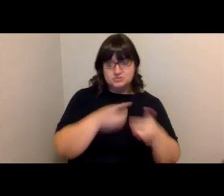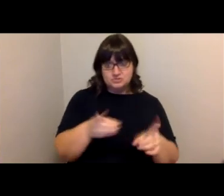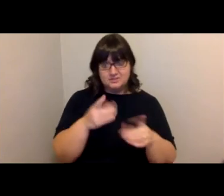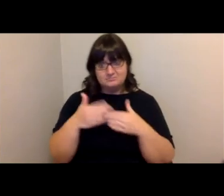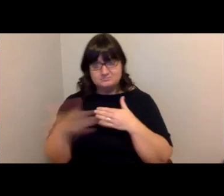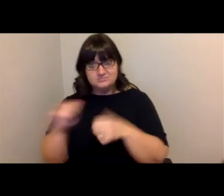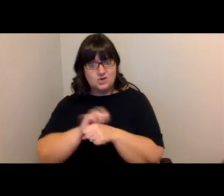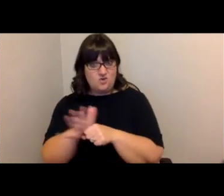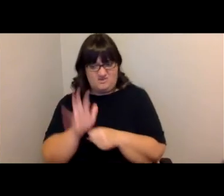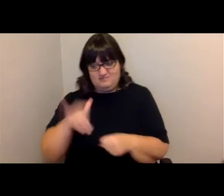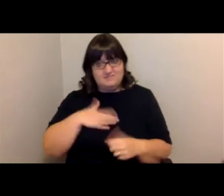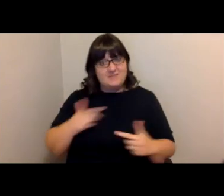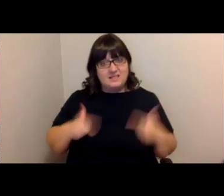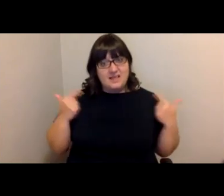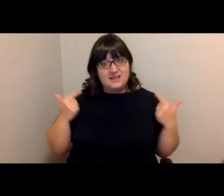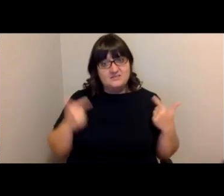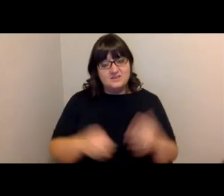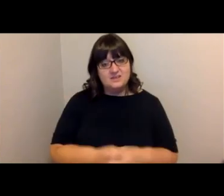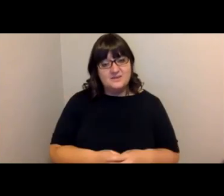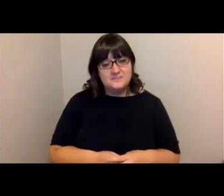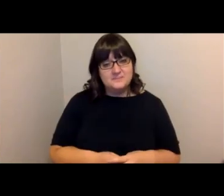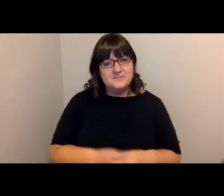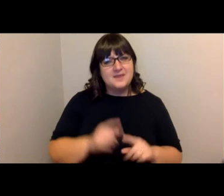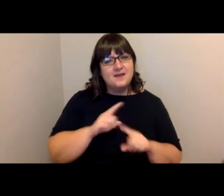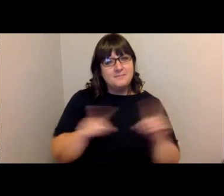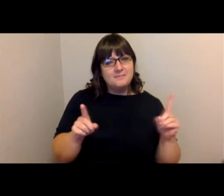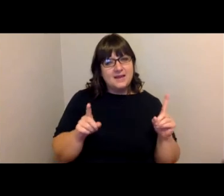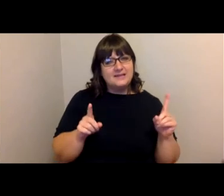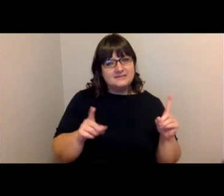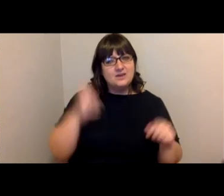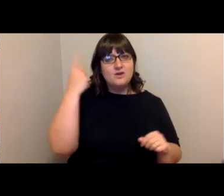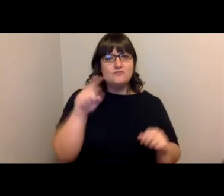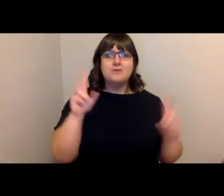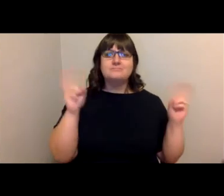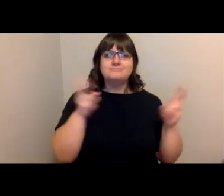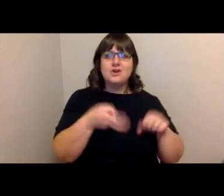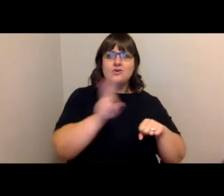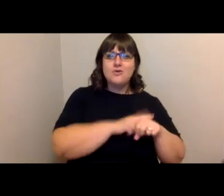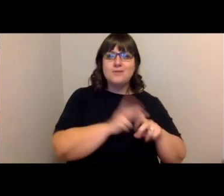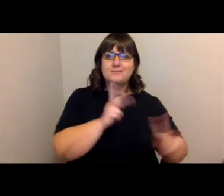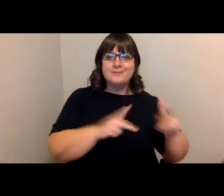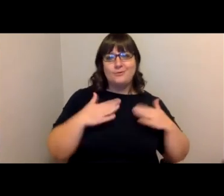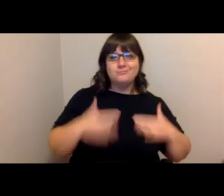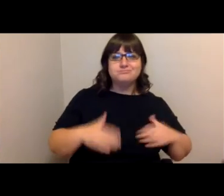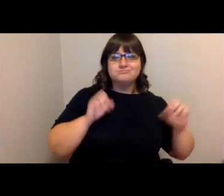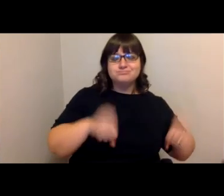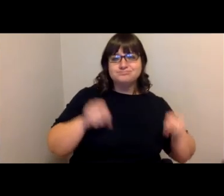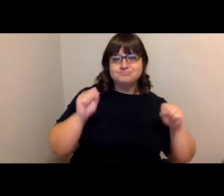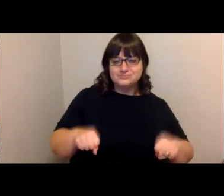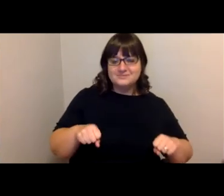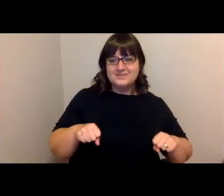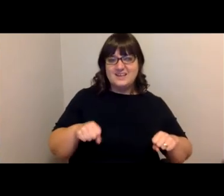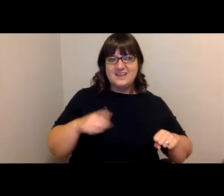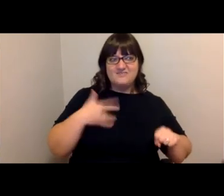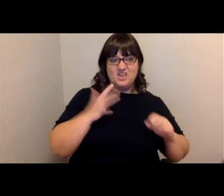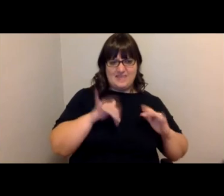The prospect of a similarly shaped daily life for most normals and able-bodieds anyway was so abhorrent